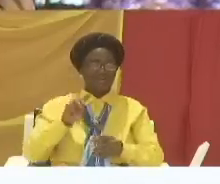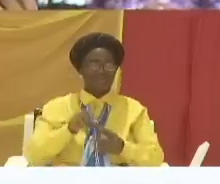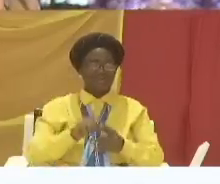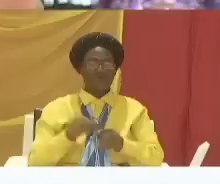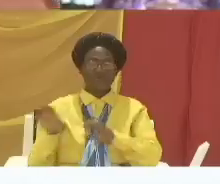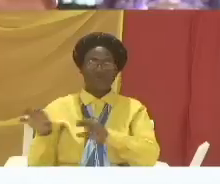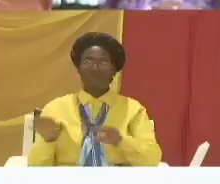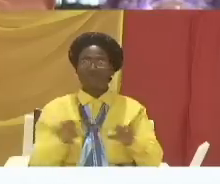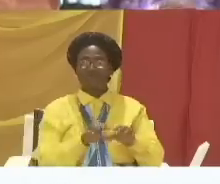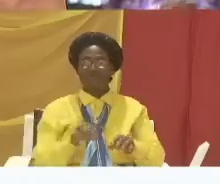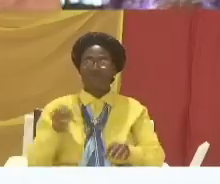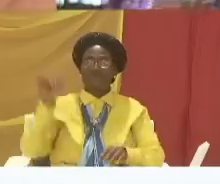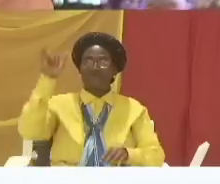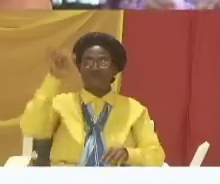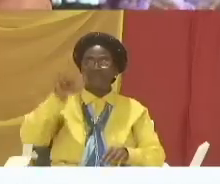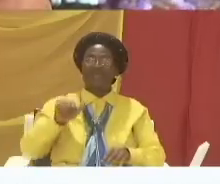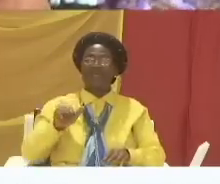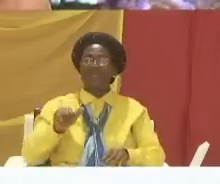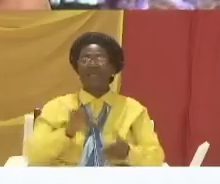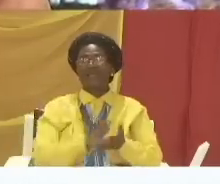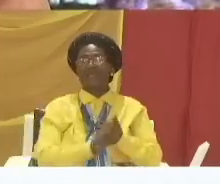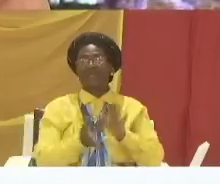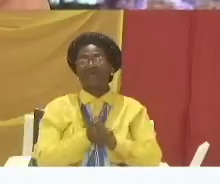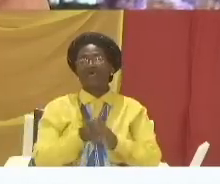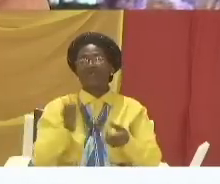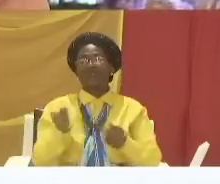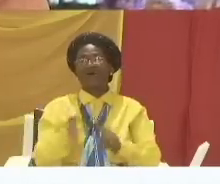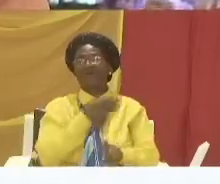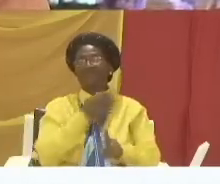they become afflicted.